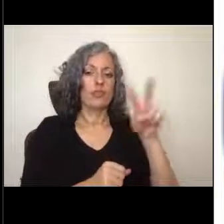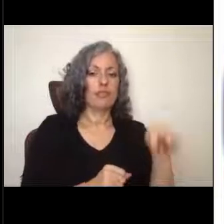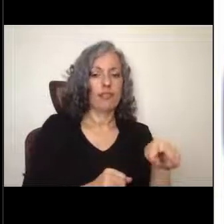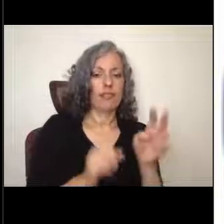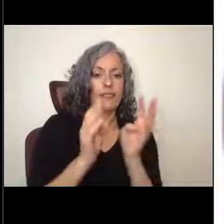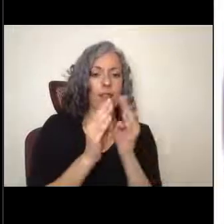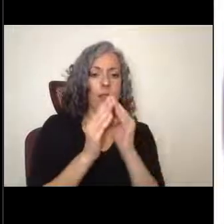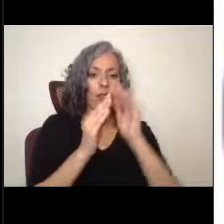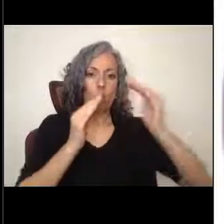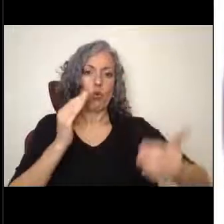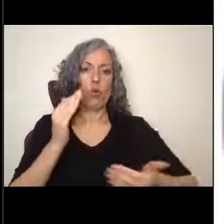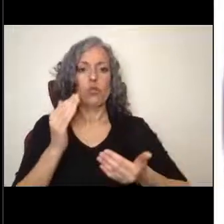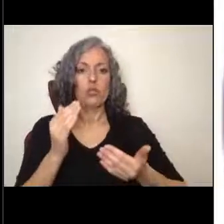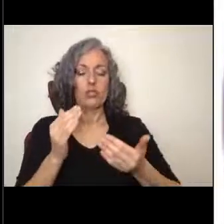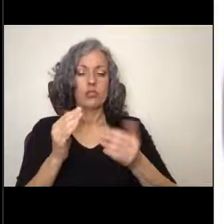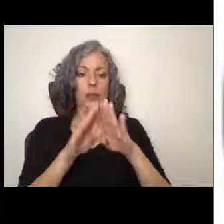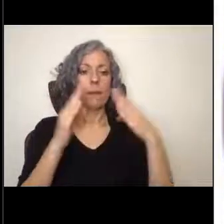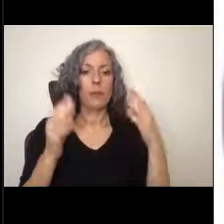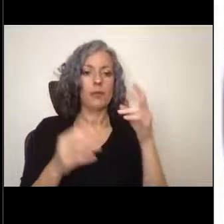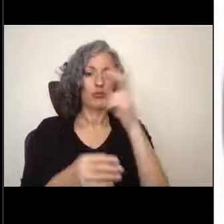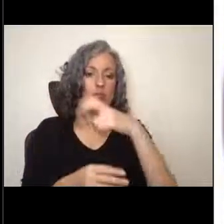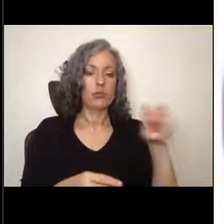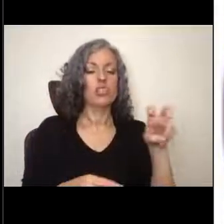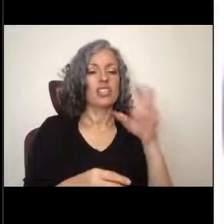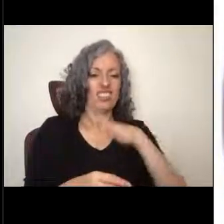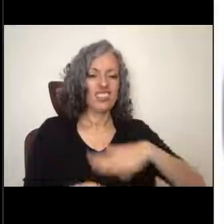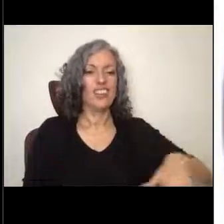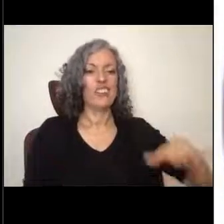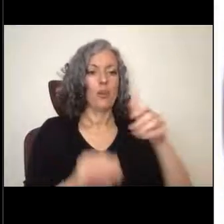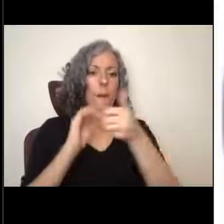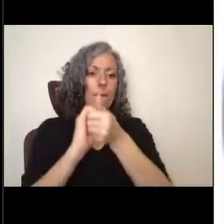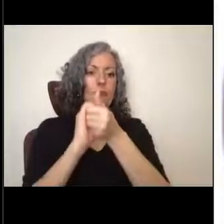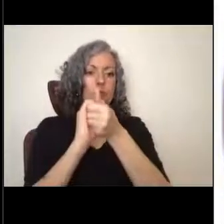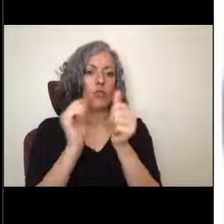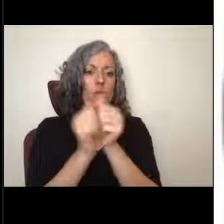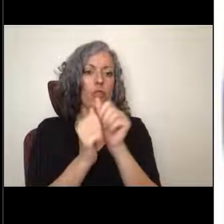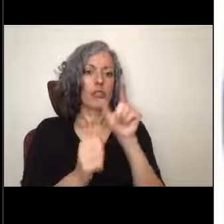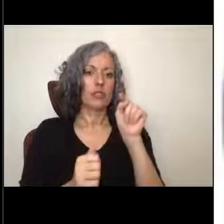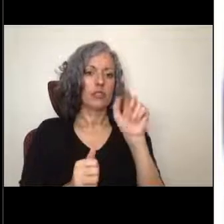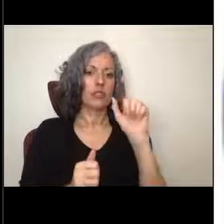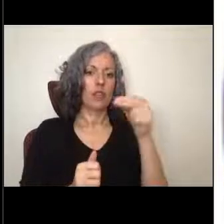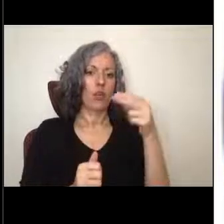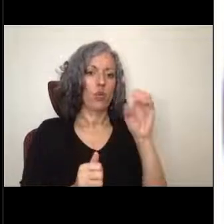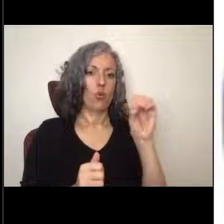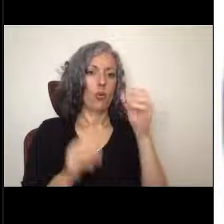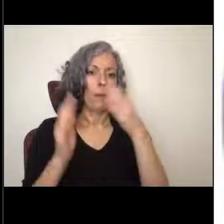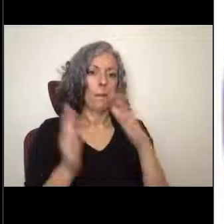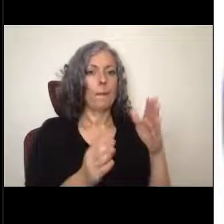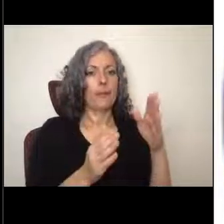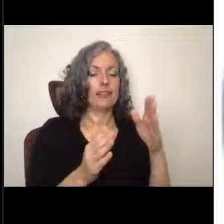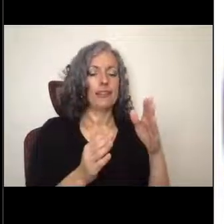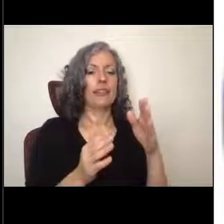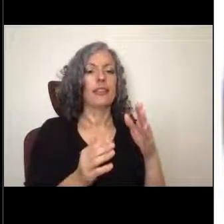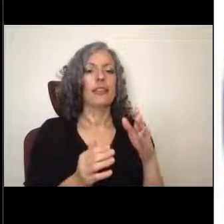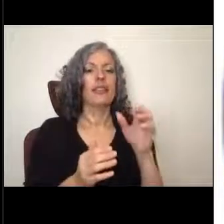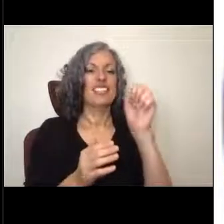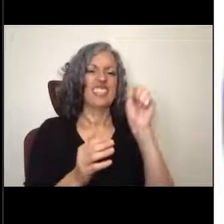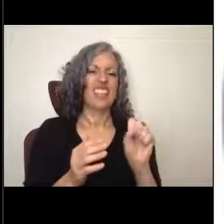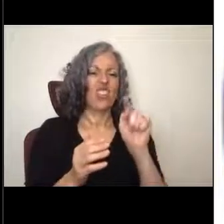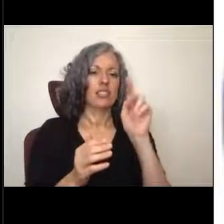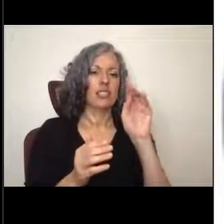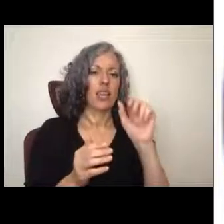by the Tahoe Transportation District in partnership with the Tahoe Regional Planning Agency, the City of South Lake Tahoe, the Town